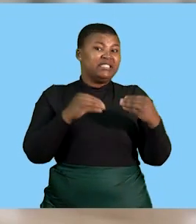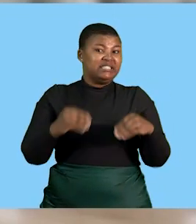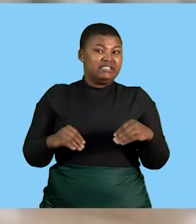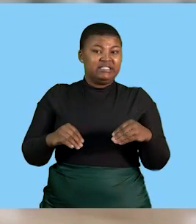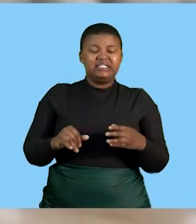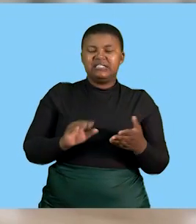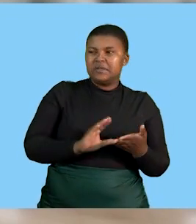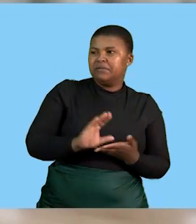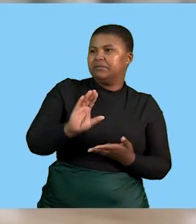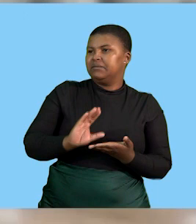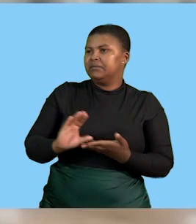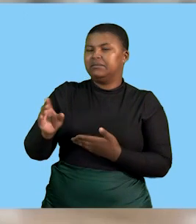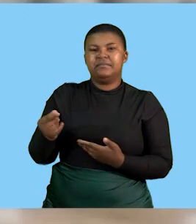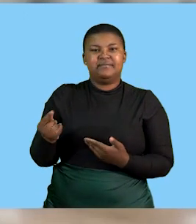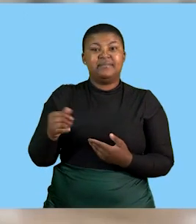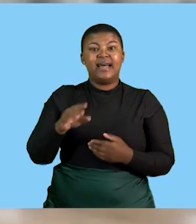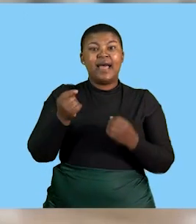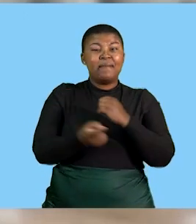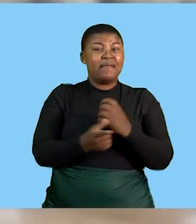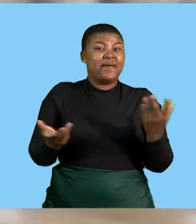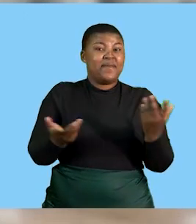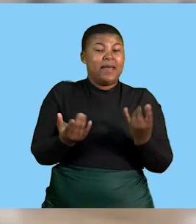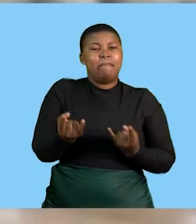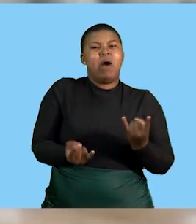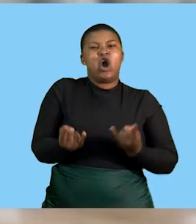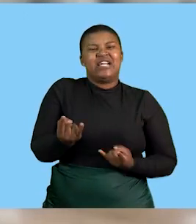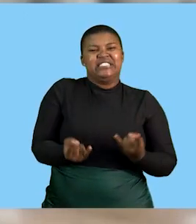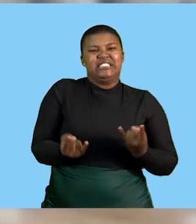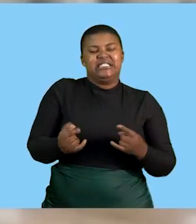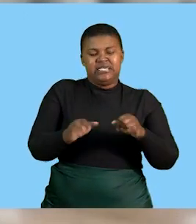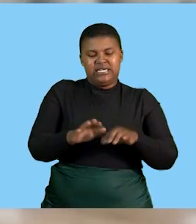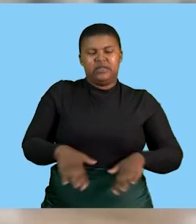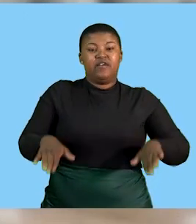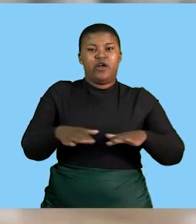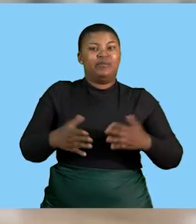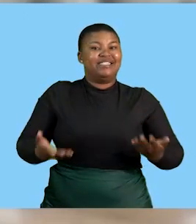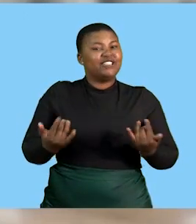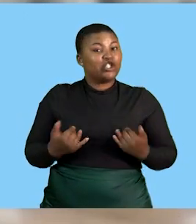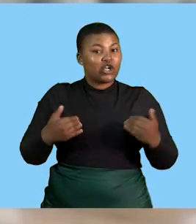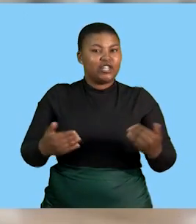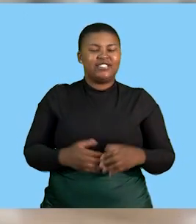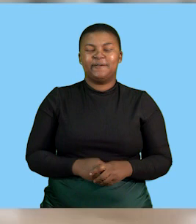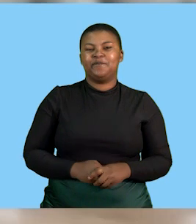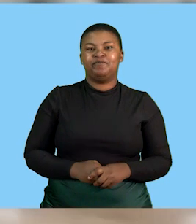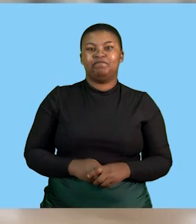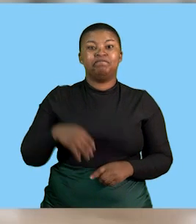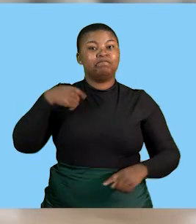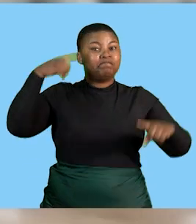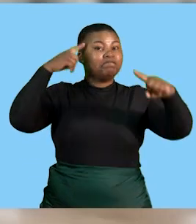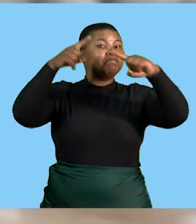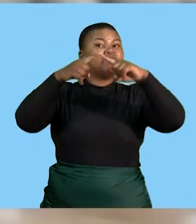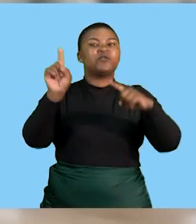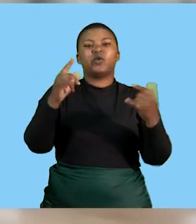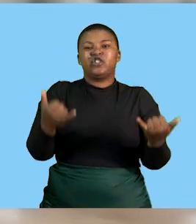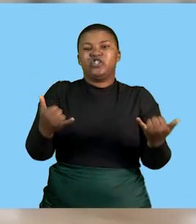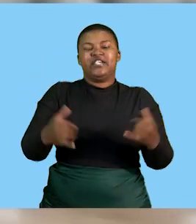this all happens in the market environment. All right, so let's get started. Our lesson objectives